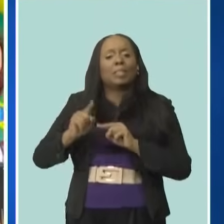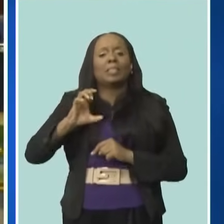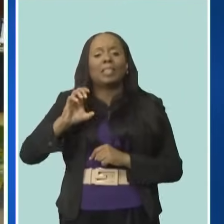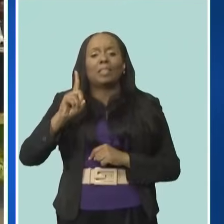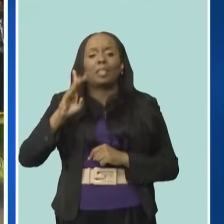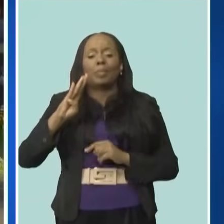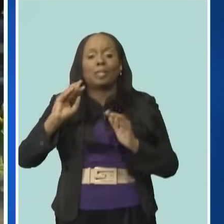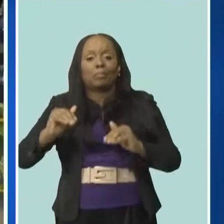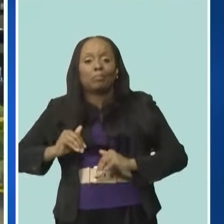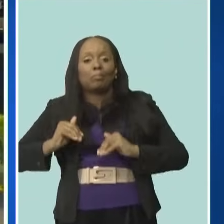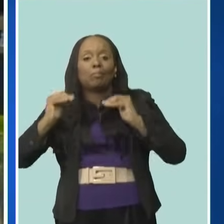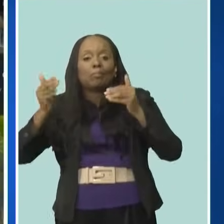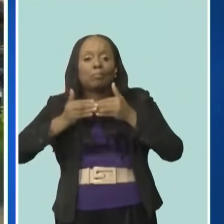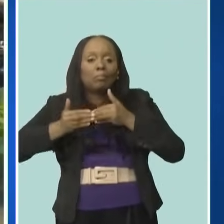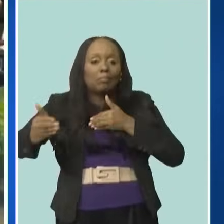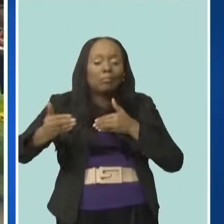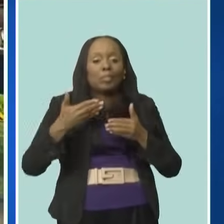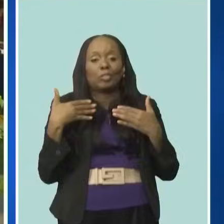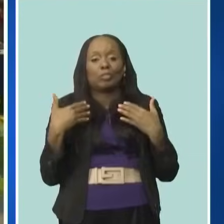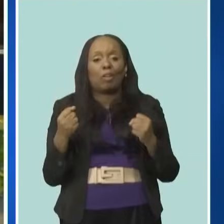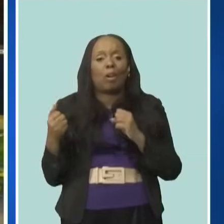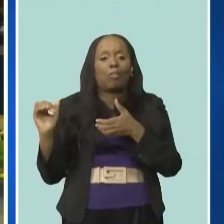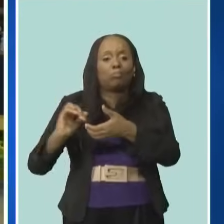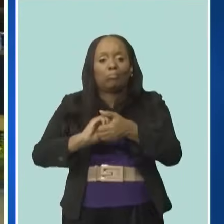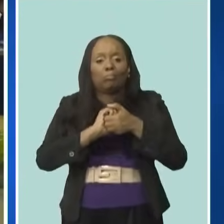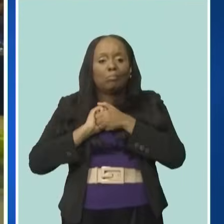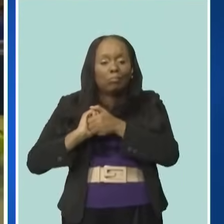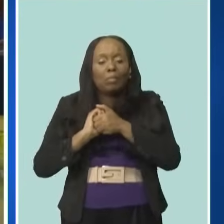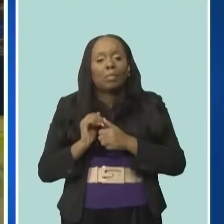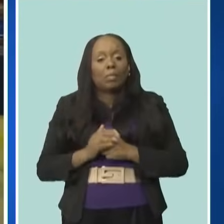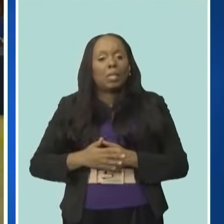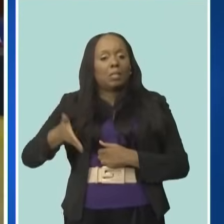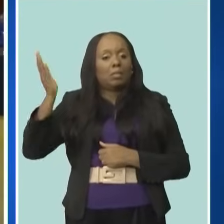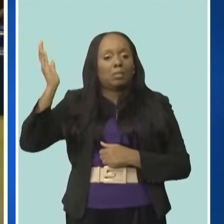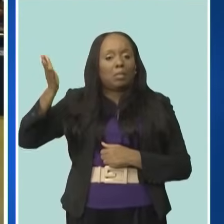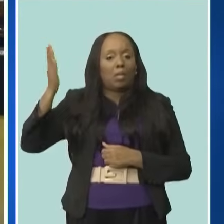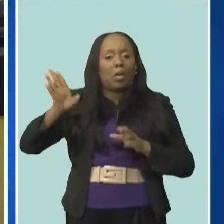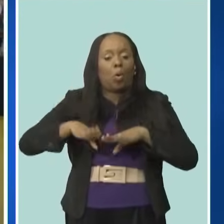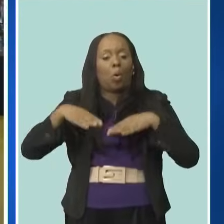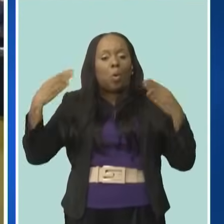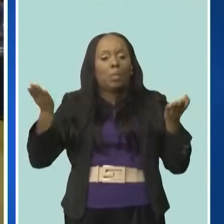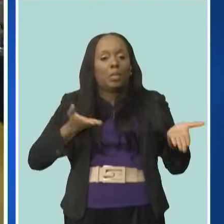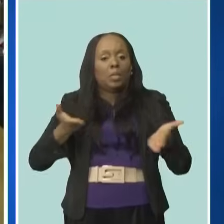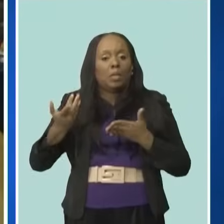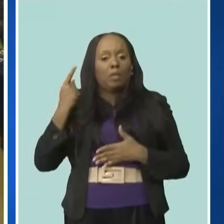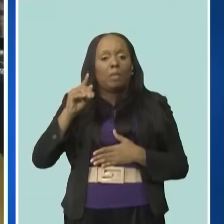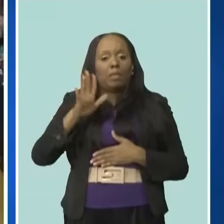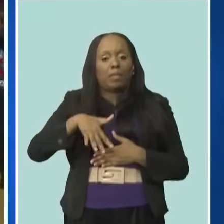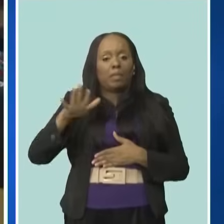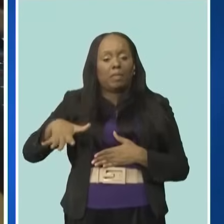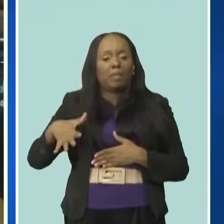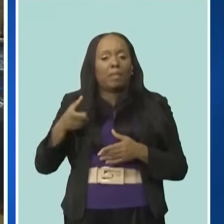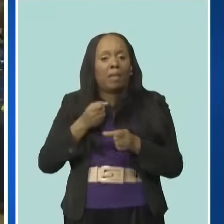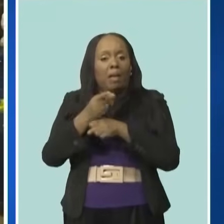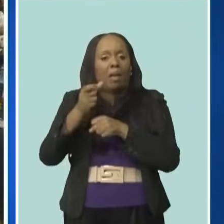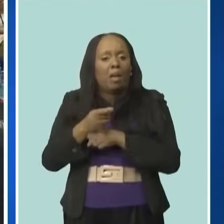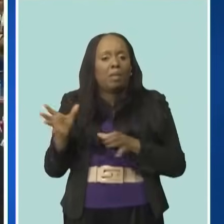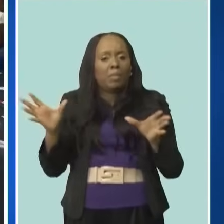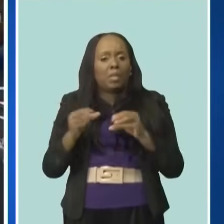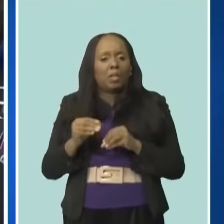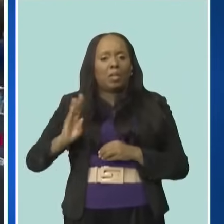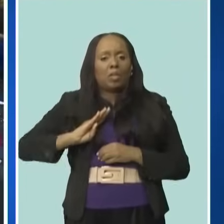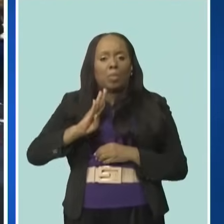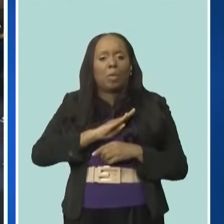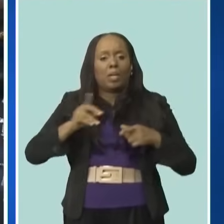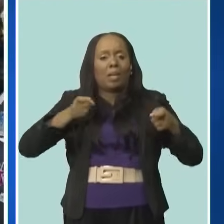and results through strong partnerships with stakeholders. He was addressing the opening ceremony of the 55th annual meeting of the Board